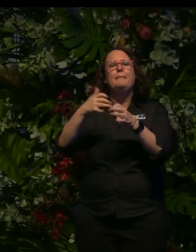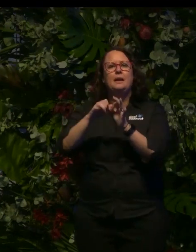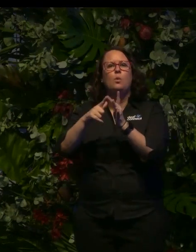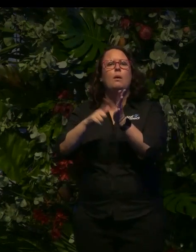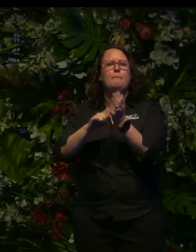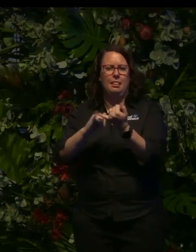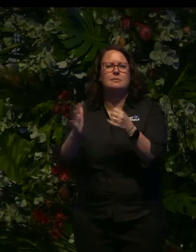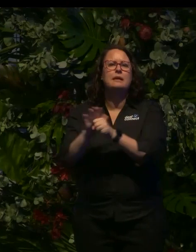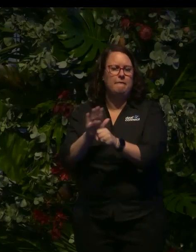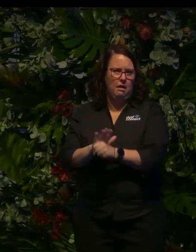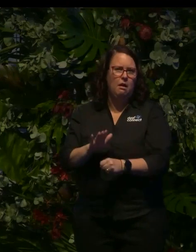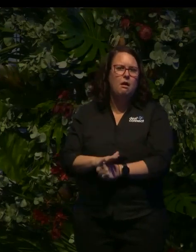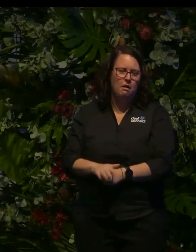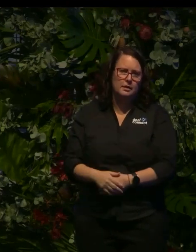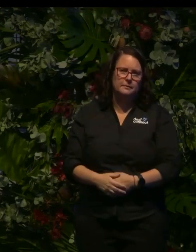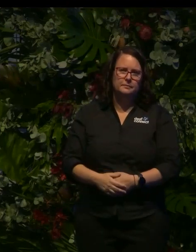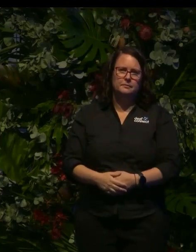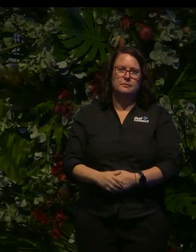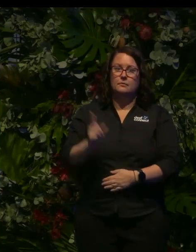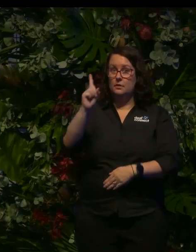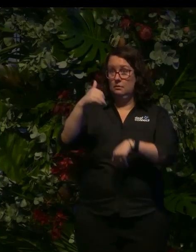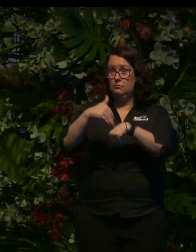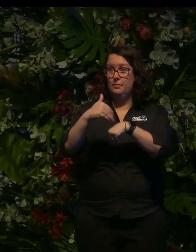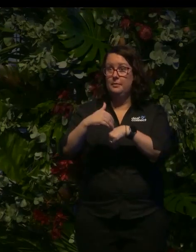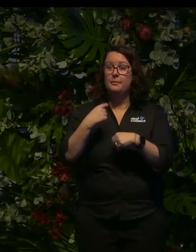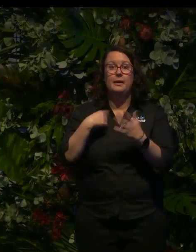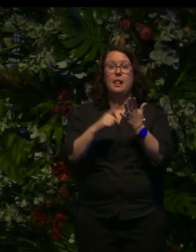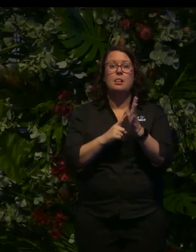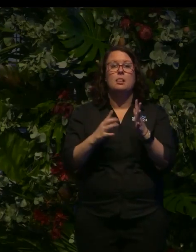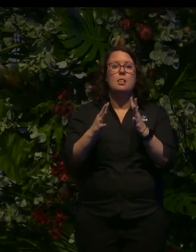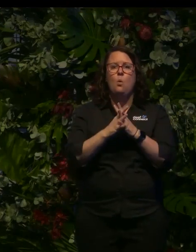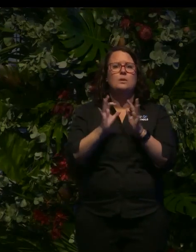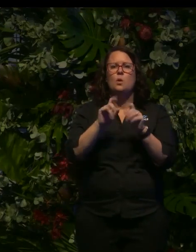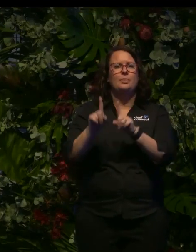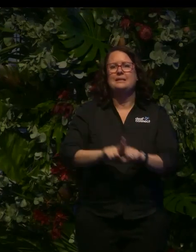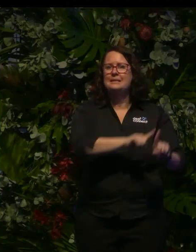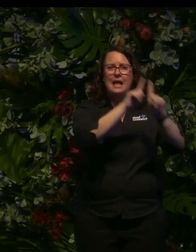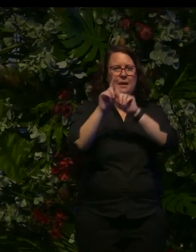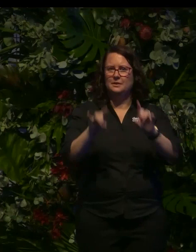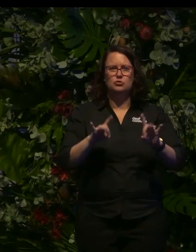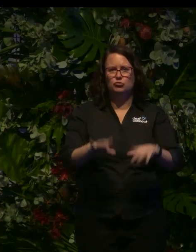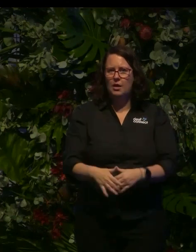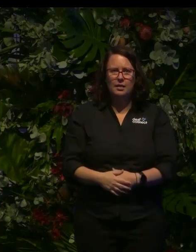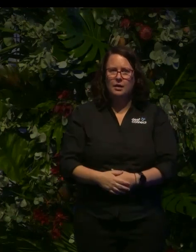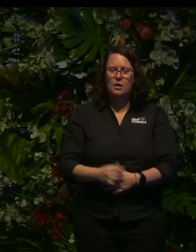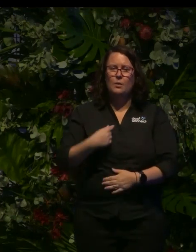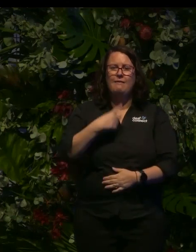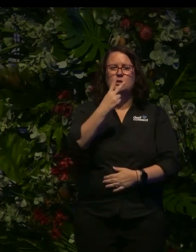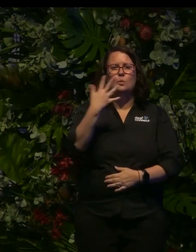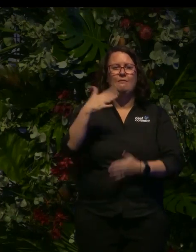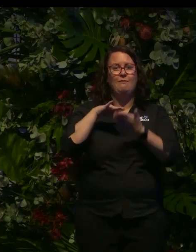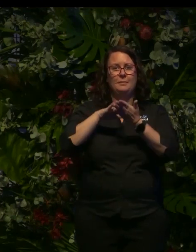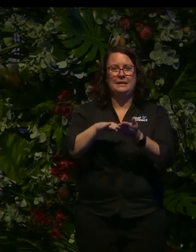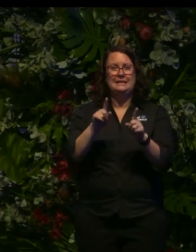but not out of pocket. Problem. Our laws are not consistent across the country. We have a population of 25 million, the same